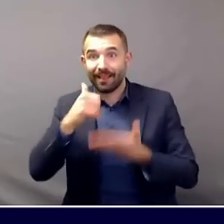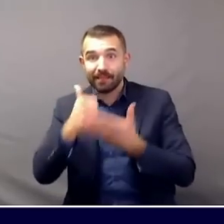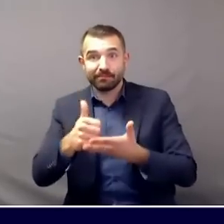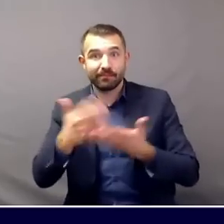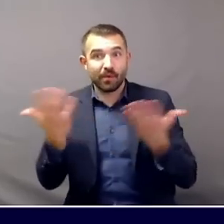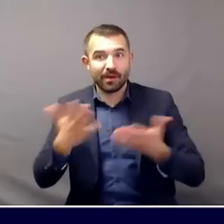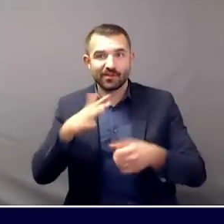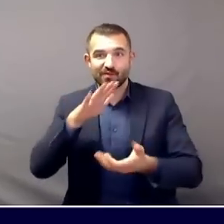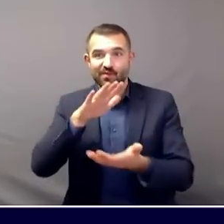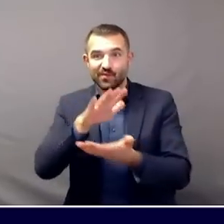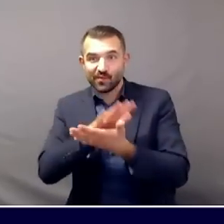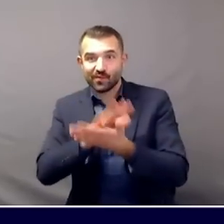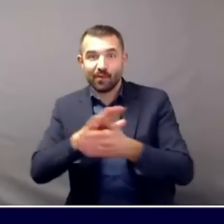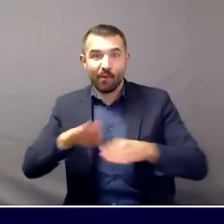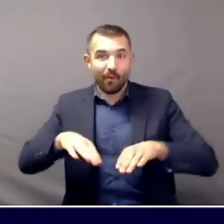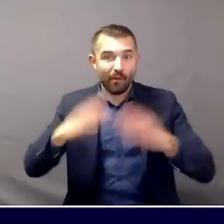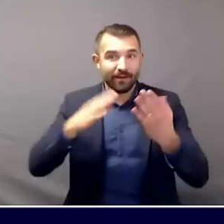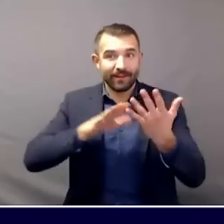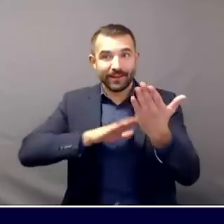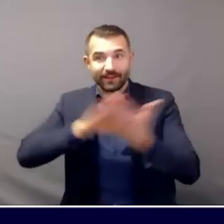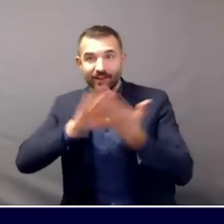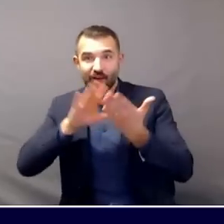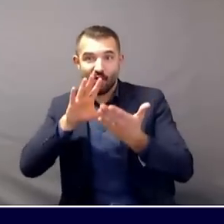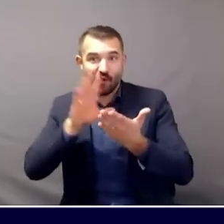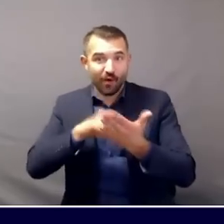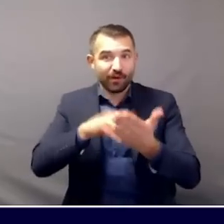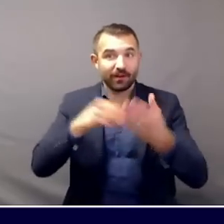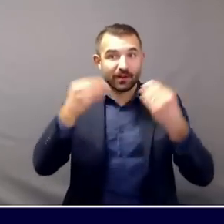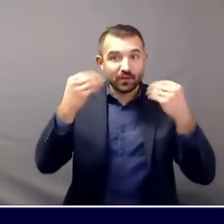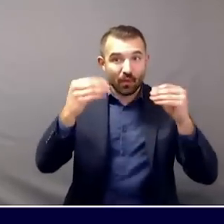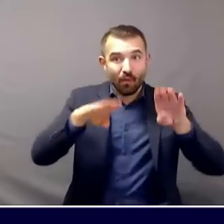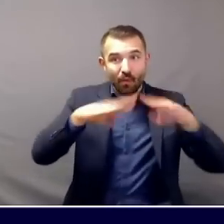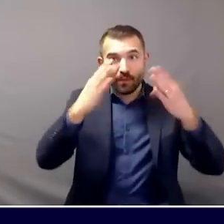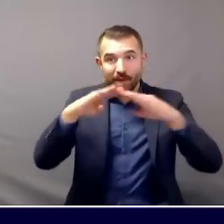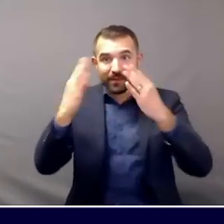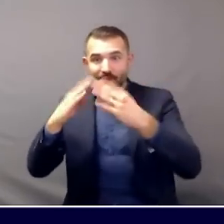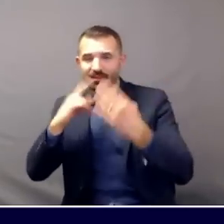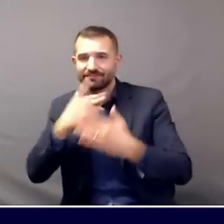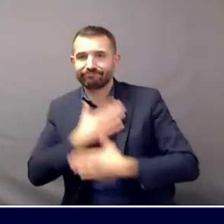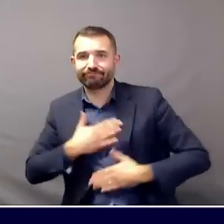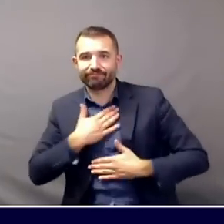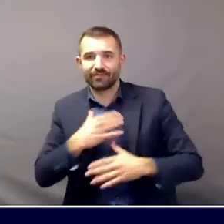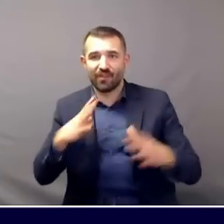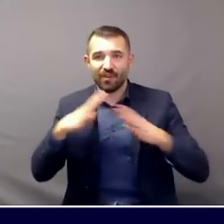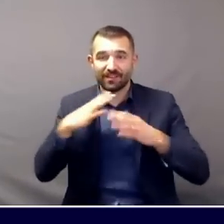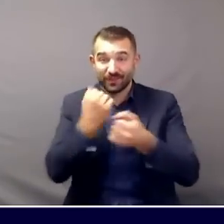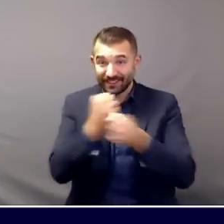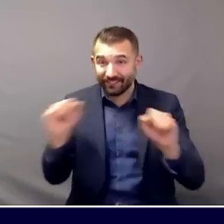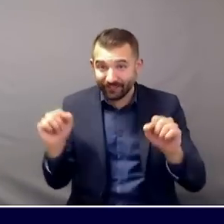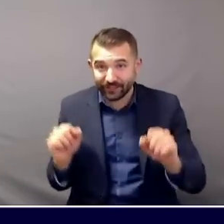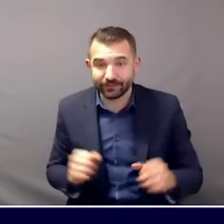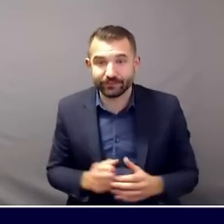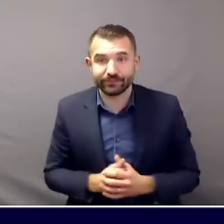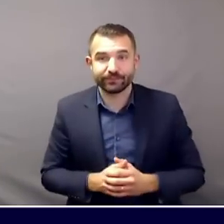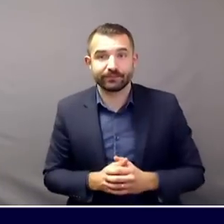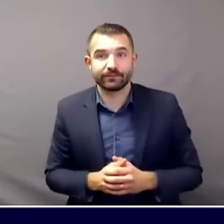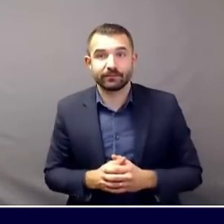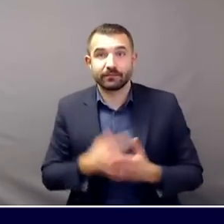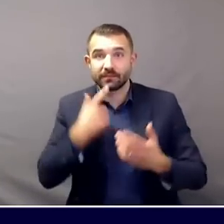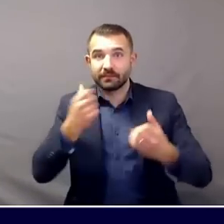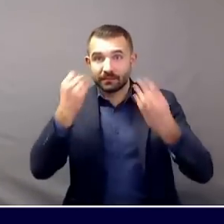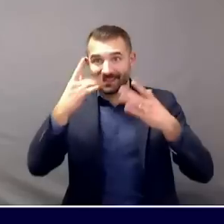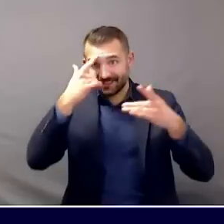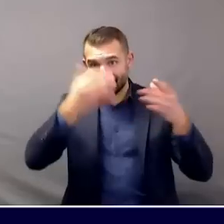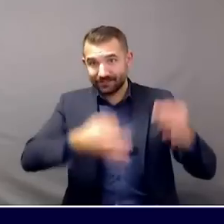open, like hopefully being able to enjoy our holidays in a safe way. So we do recognize that many of these decisions come with great sadness